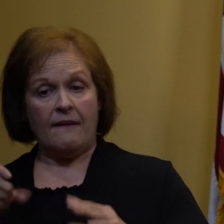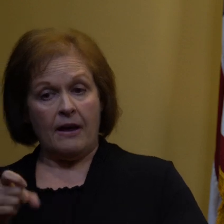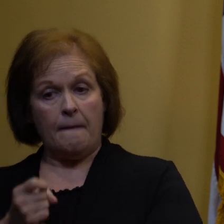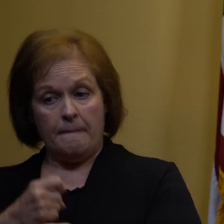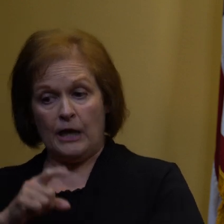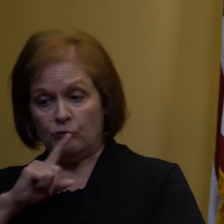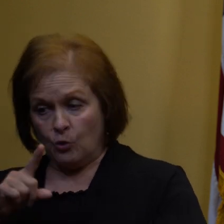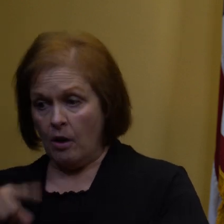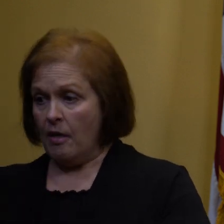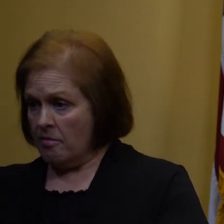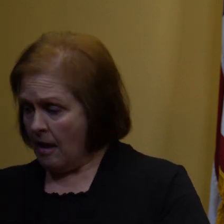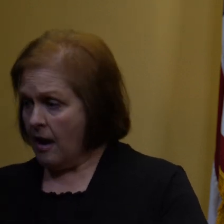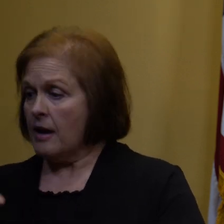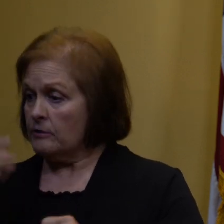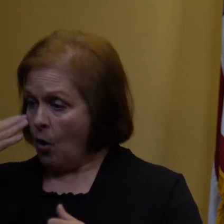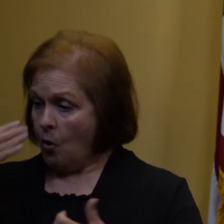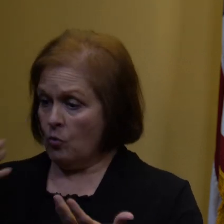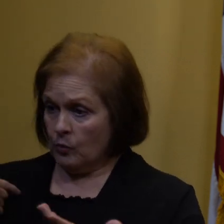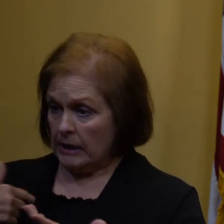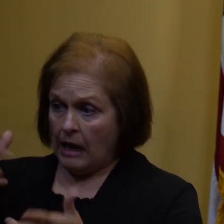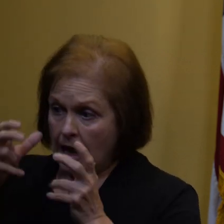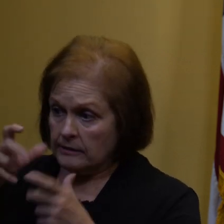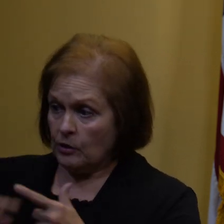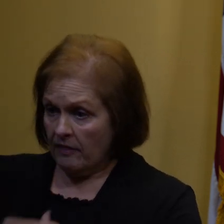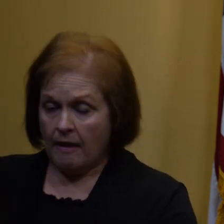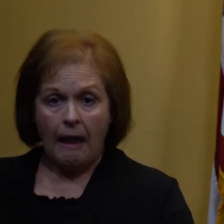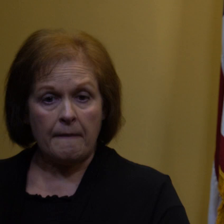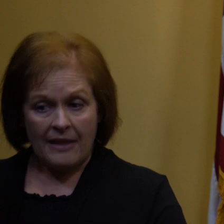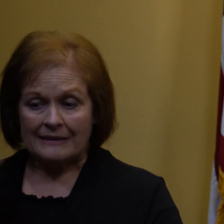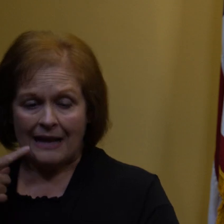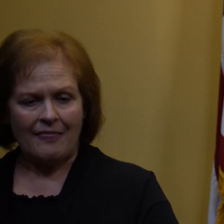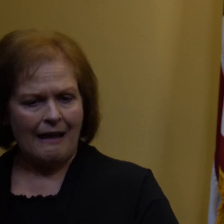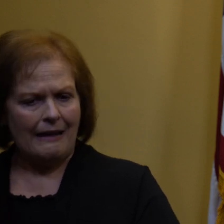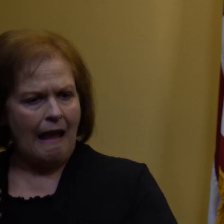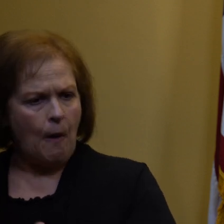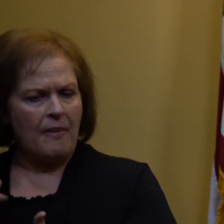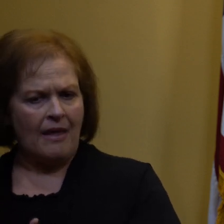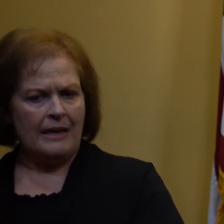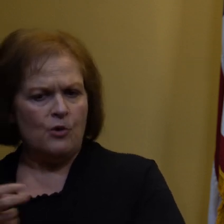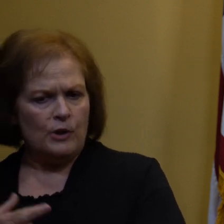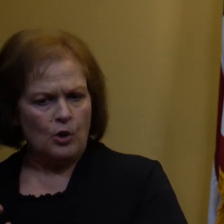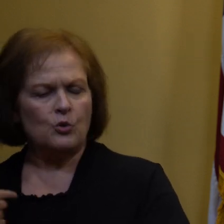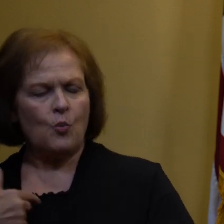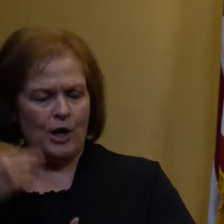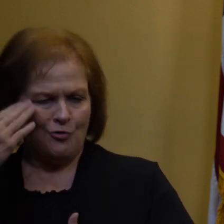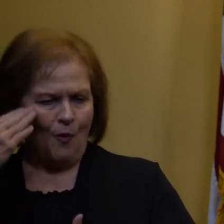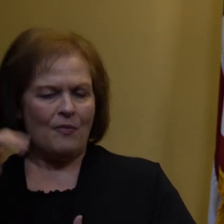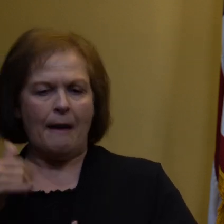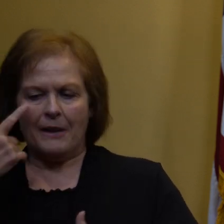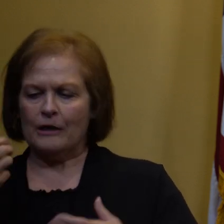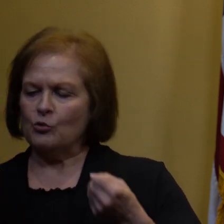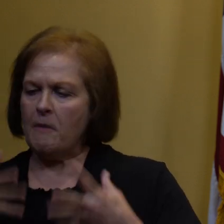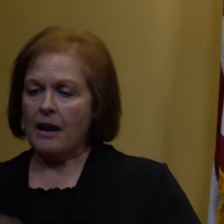their voices have been heard and saying that they need help, they need resources. And we know that as well, because too many of our